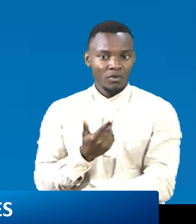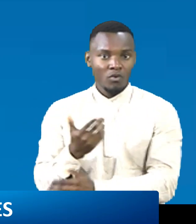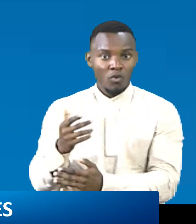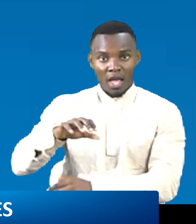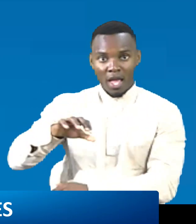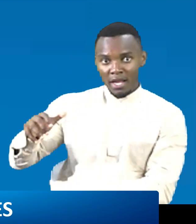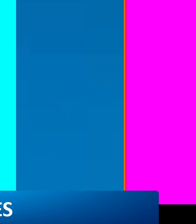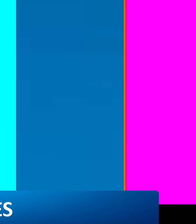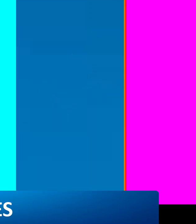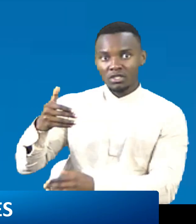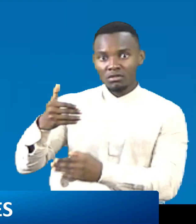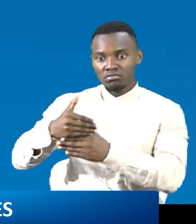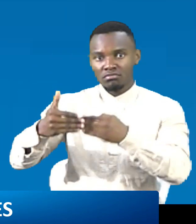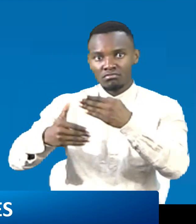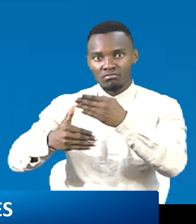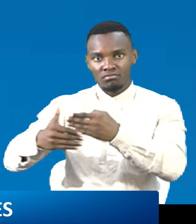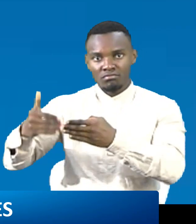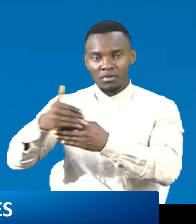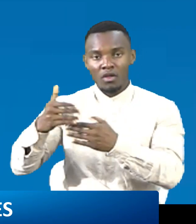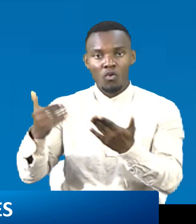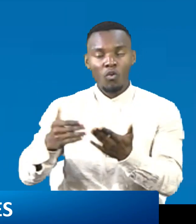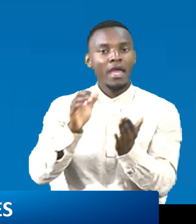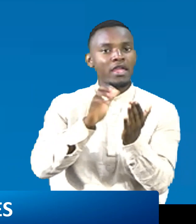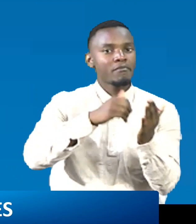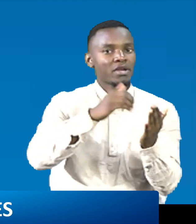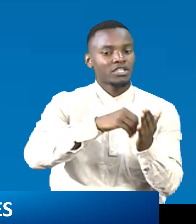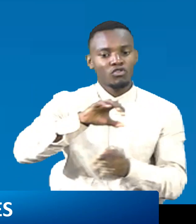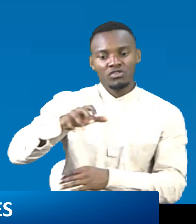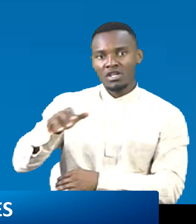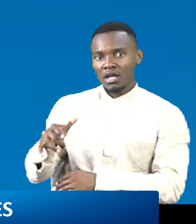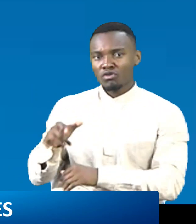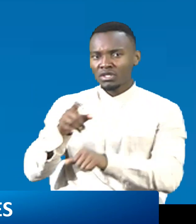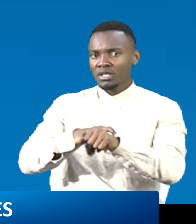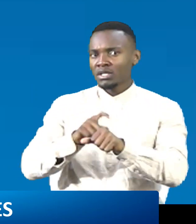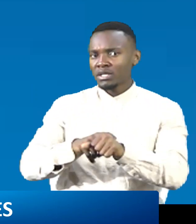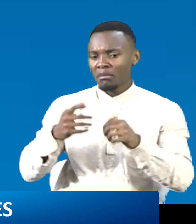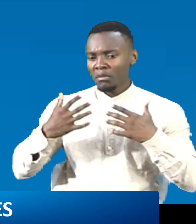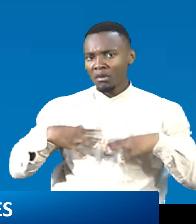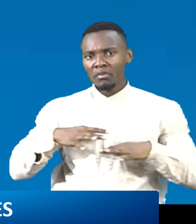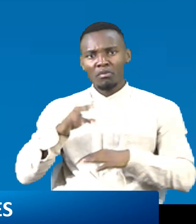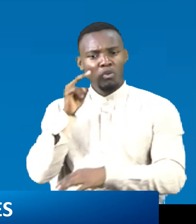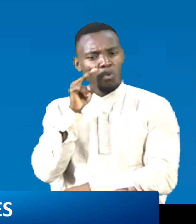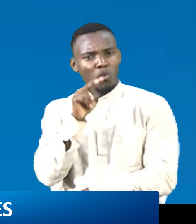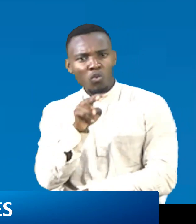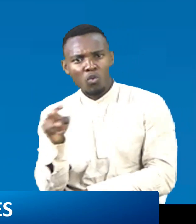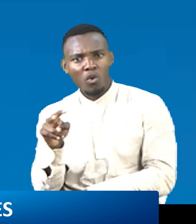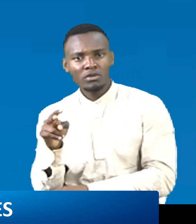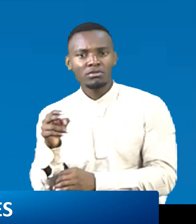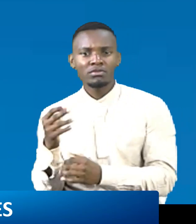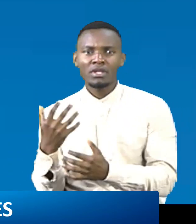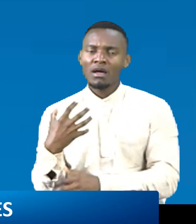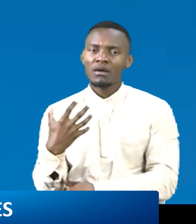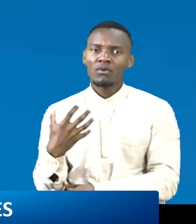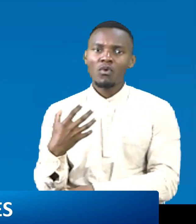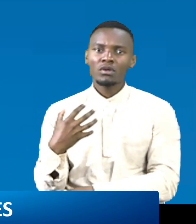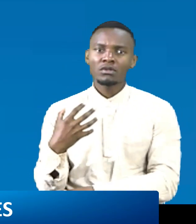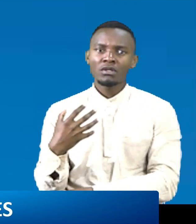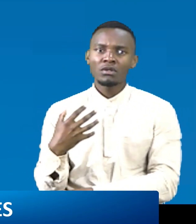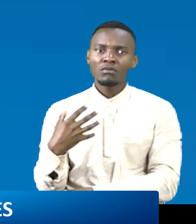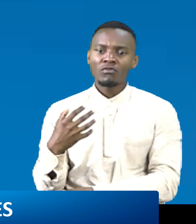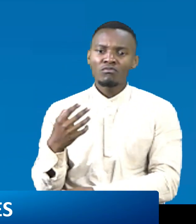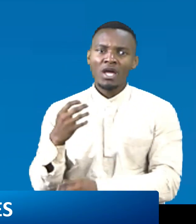Estate in Mavoko, Machakos County, as residents watched their multi-million shilling investments